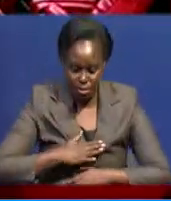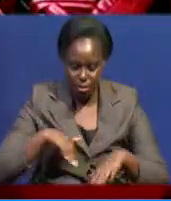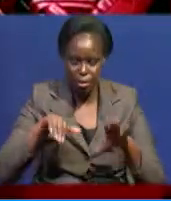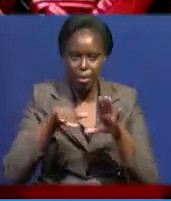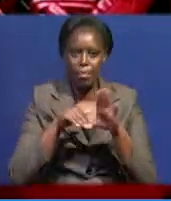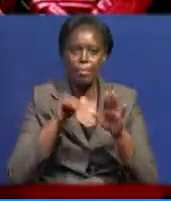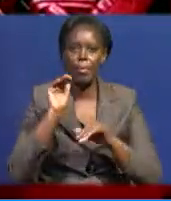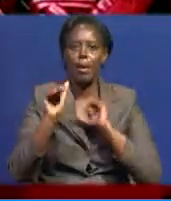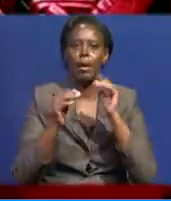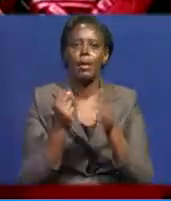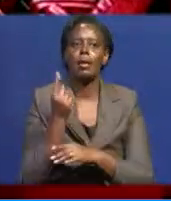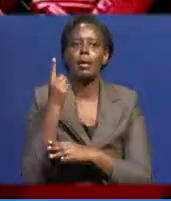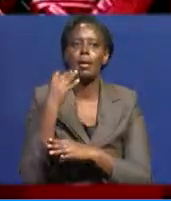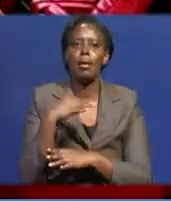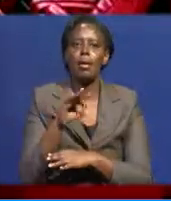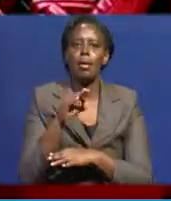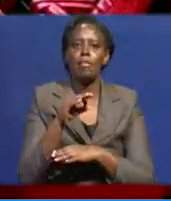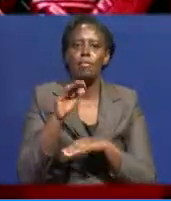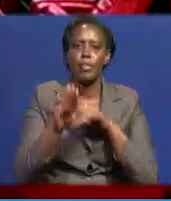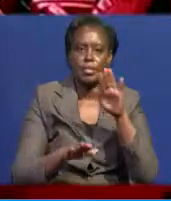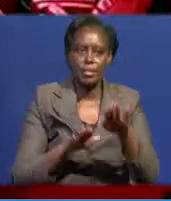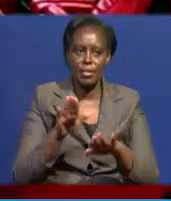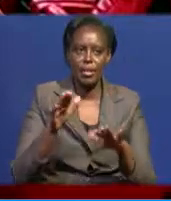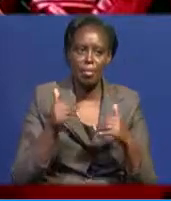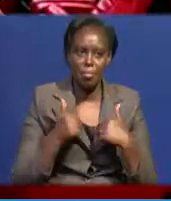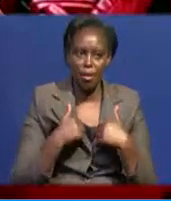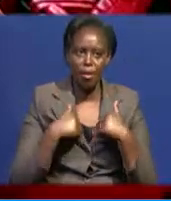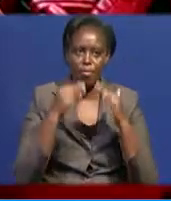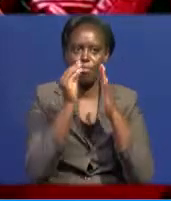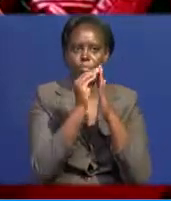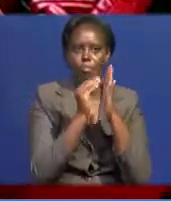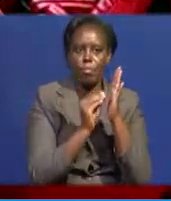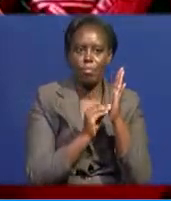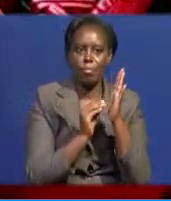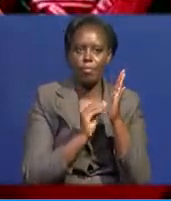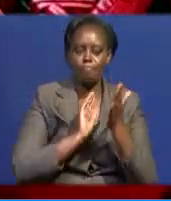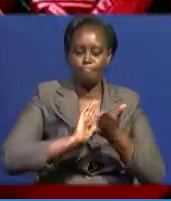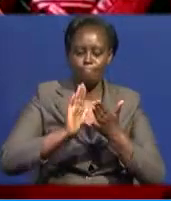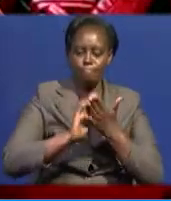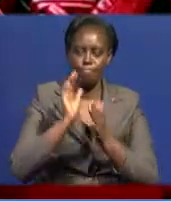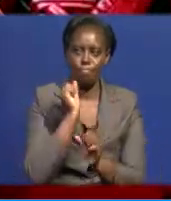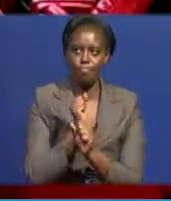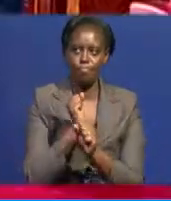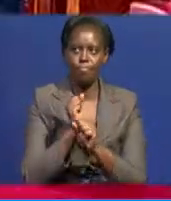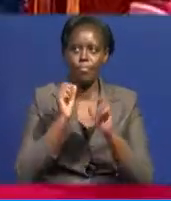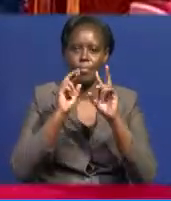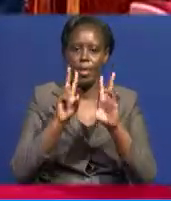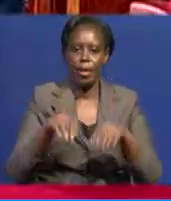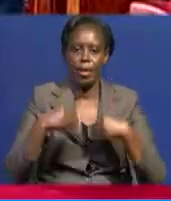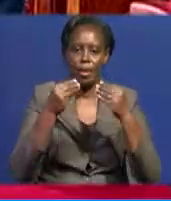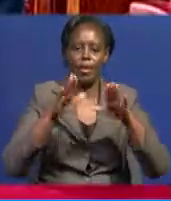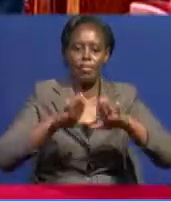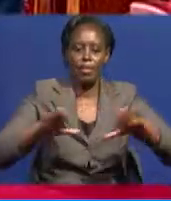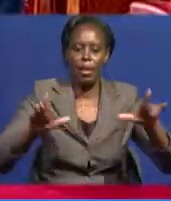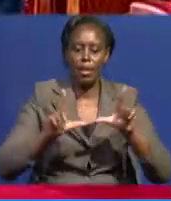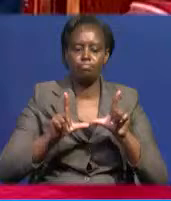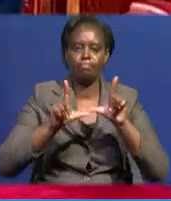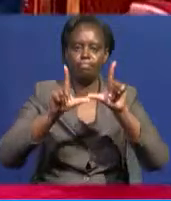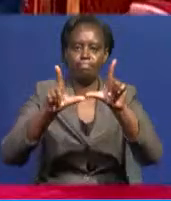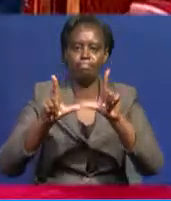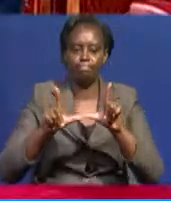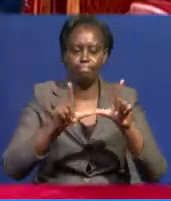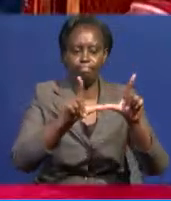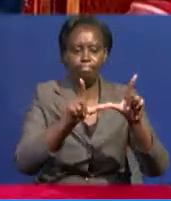also be seeking to understand whether there are any measures that have been put in place to expedite the issuance of title deeds